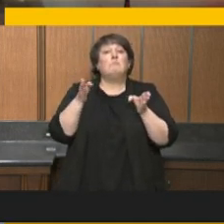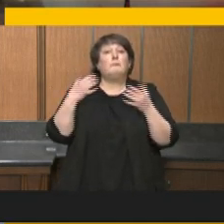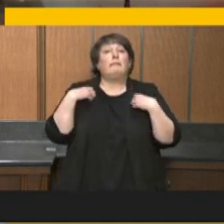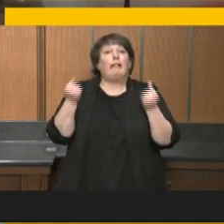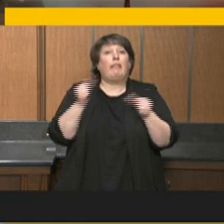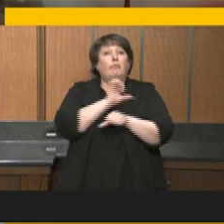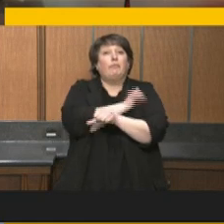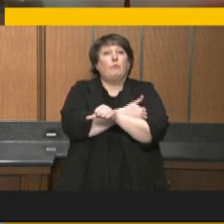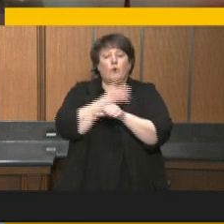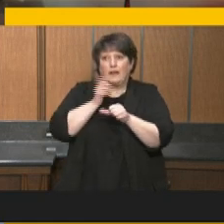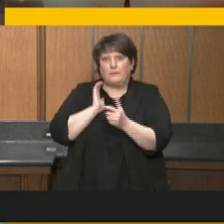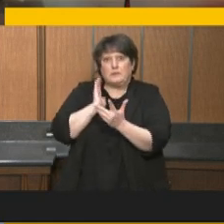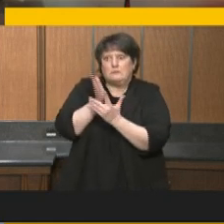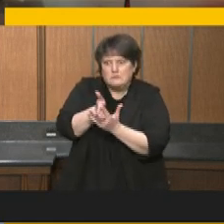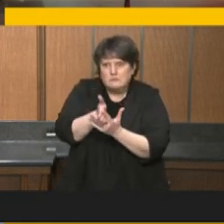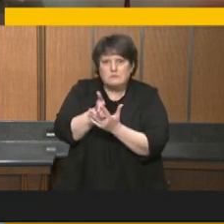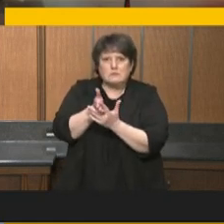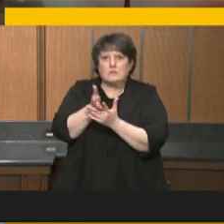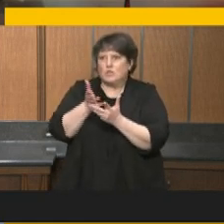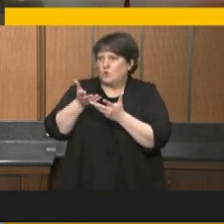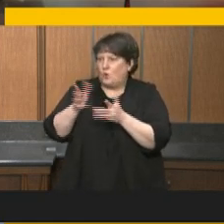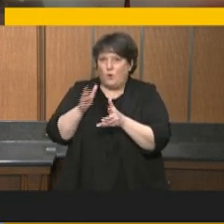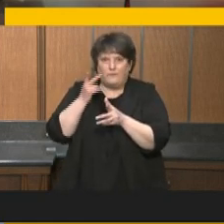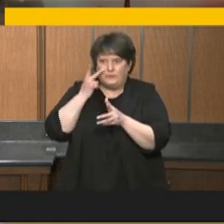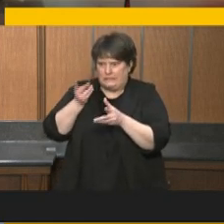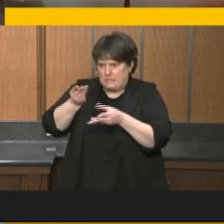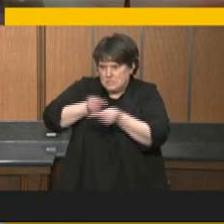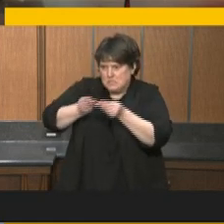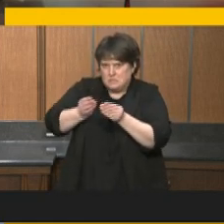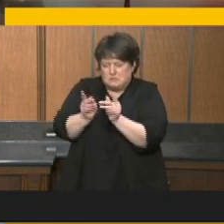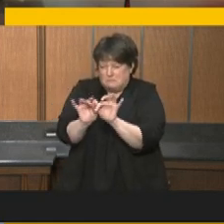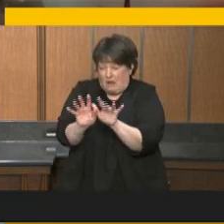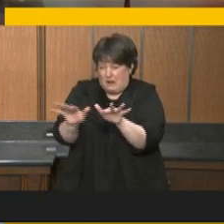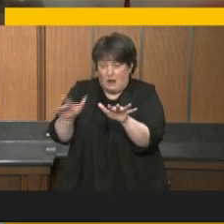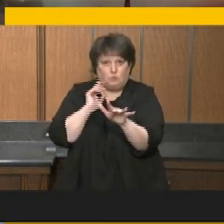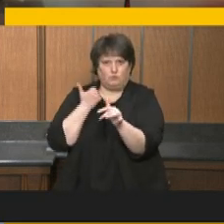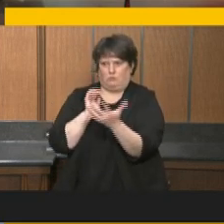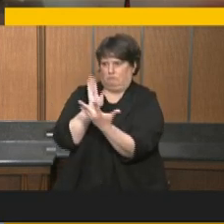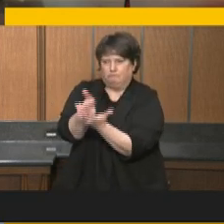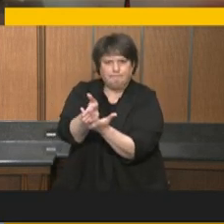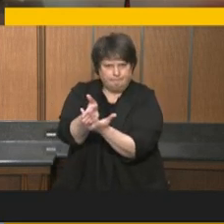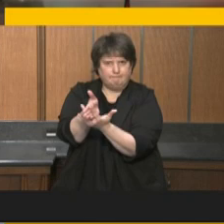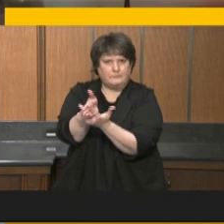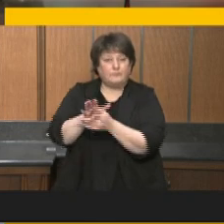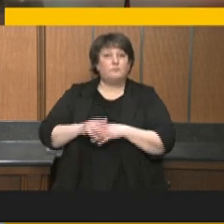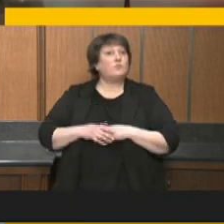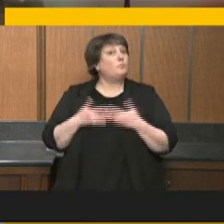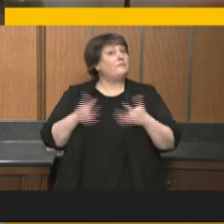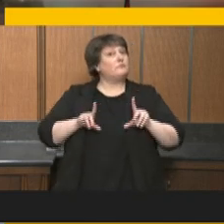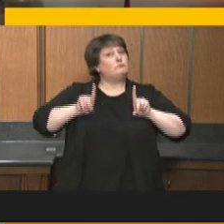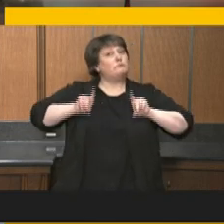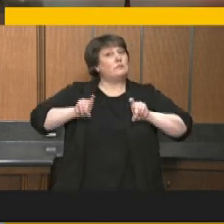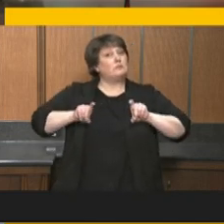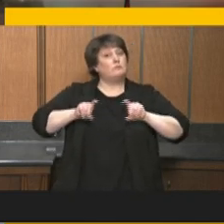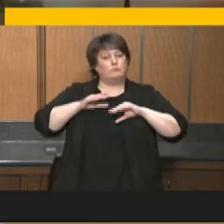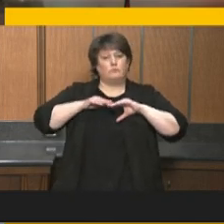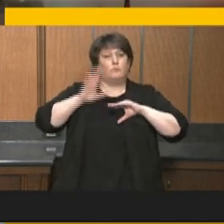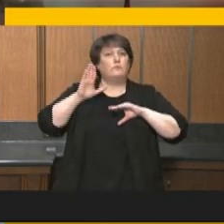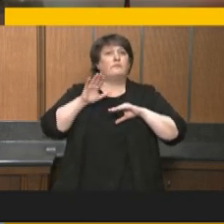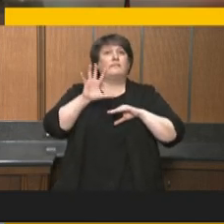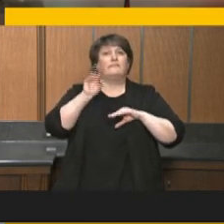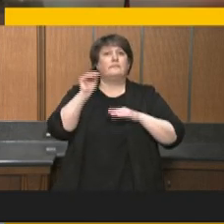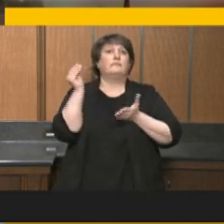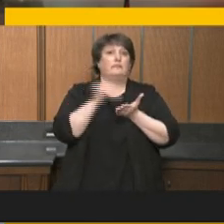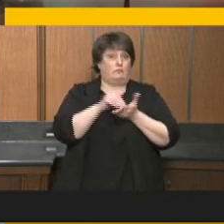detecting and interrupting any chains of transmission. Today, we have now tested over 50,000